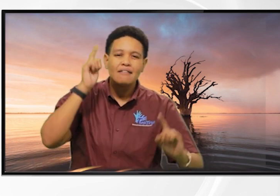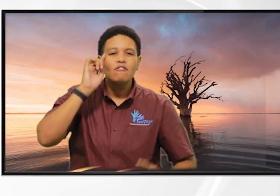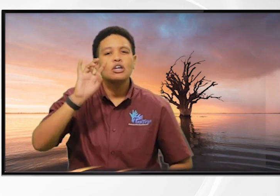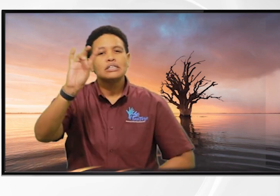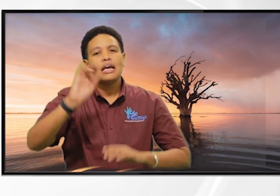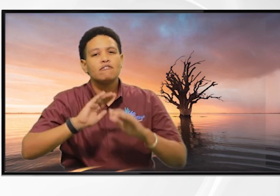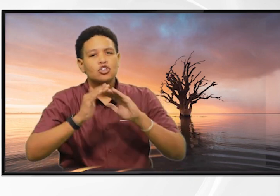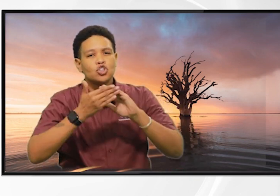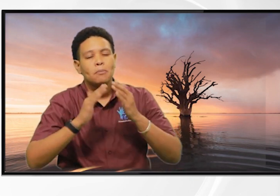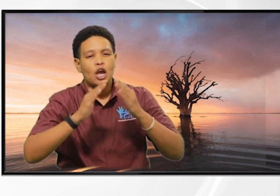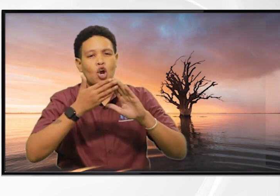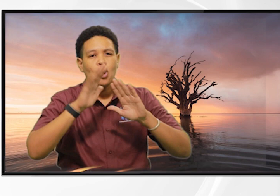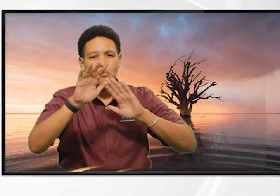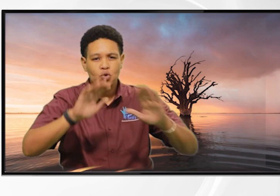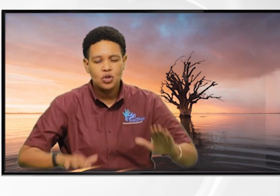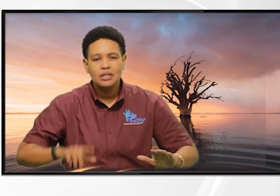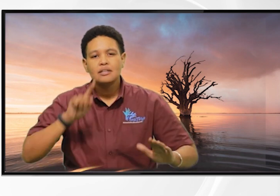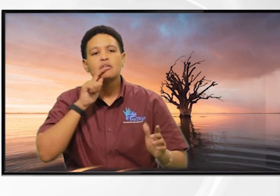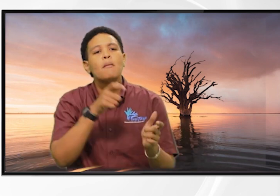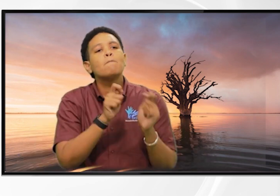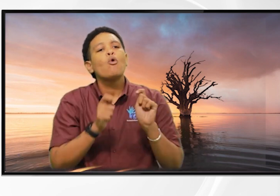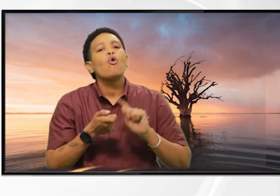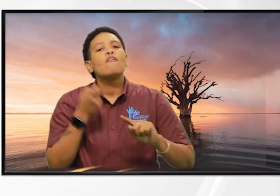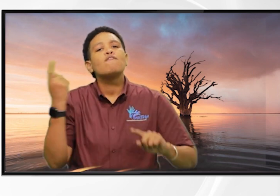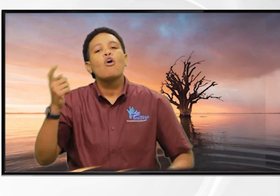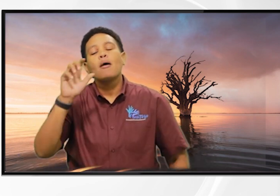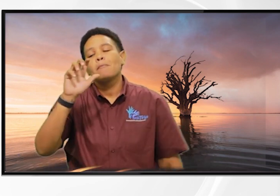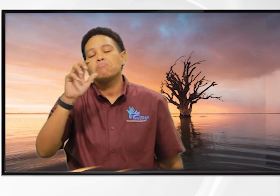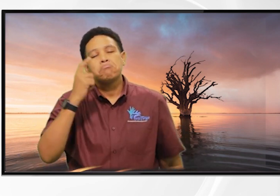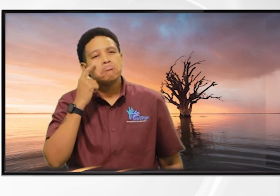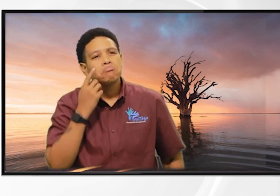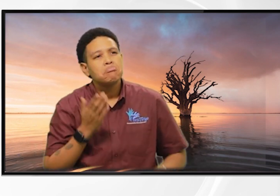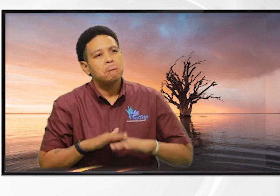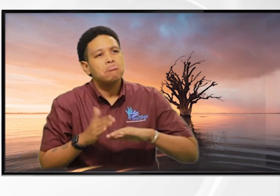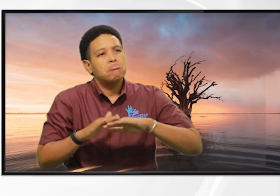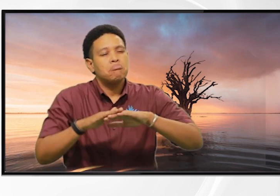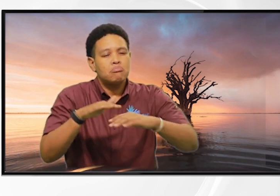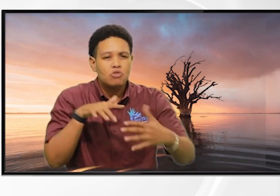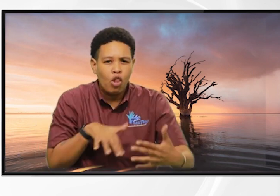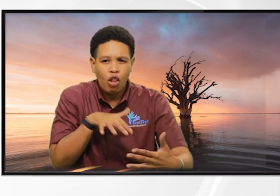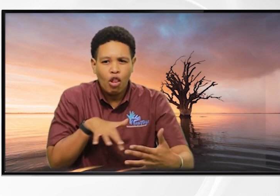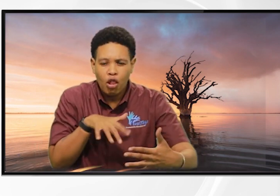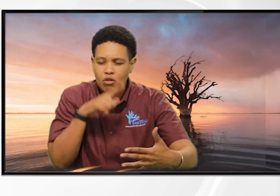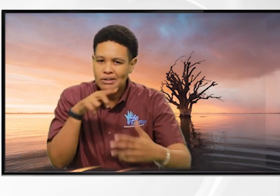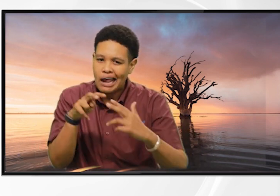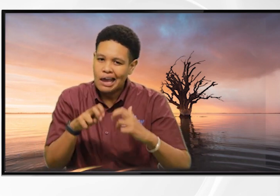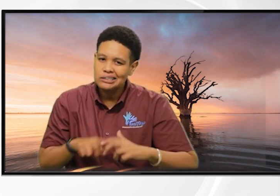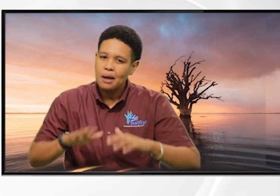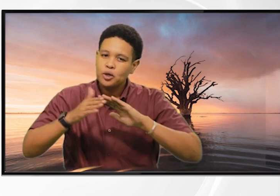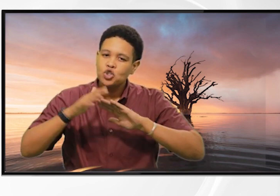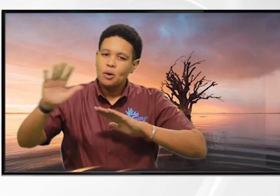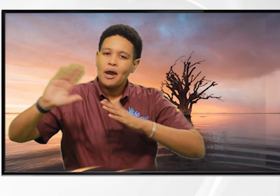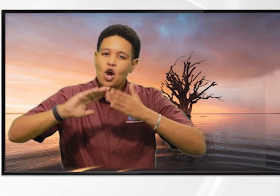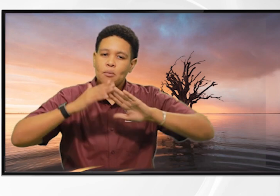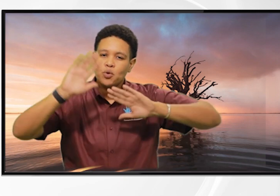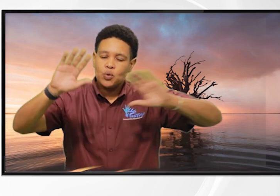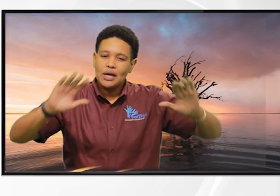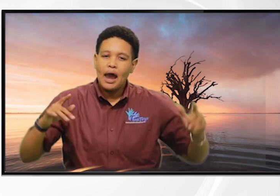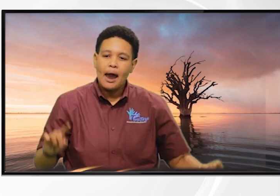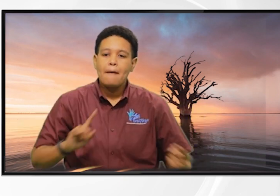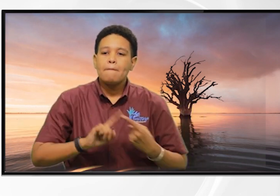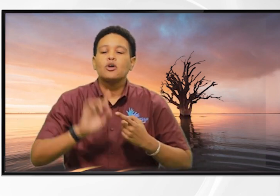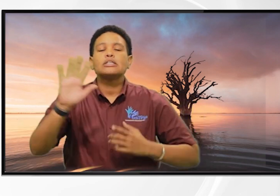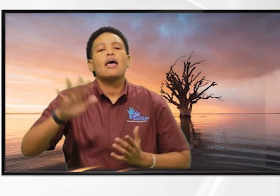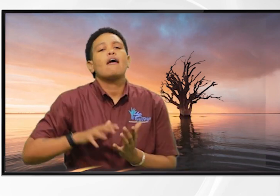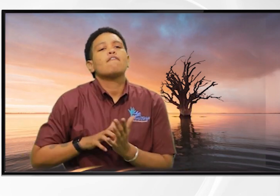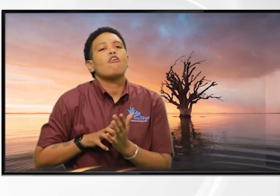7 Jamaican communities drawn from the ever-increasing number of studies examining Jamaican communities and